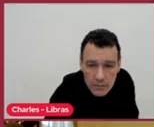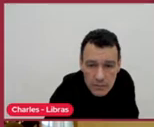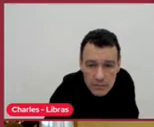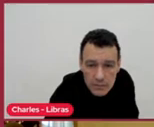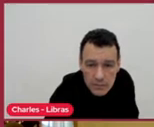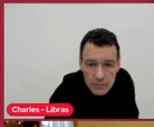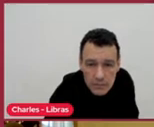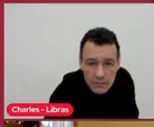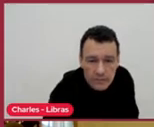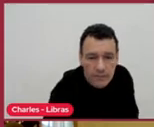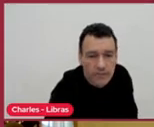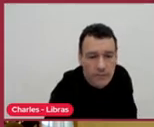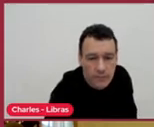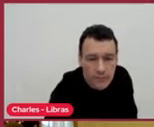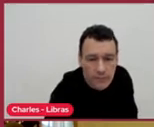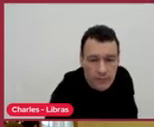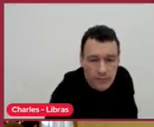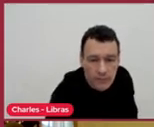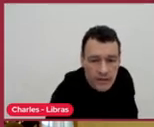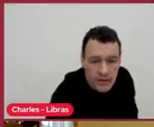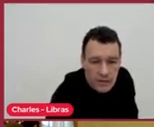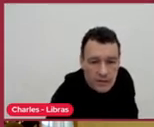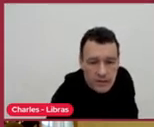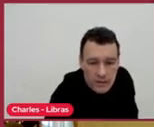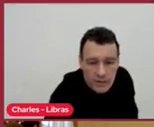I have F101.